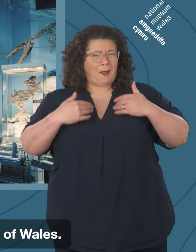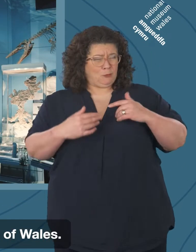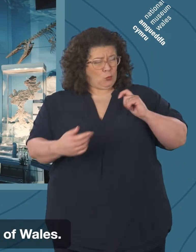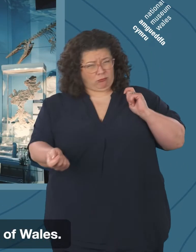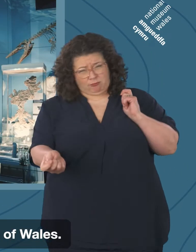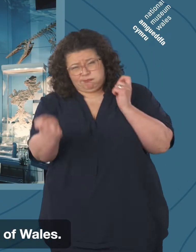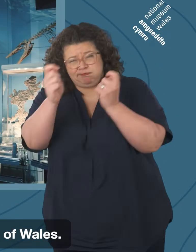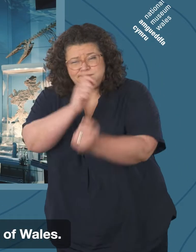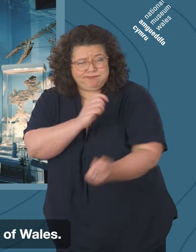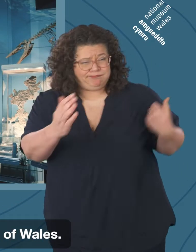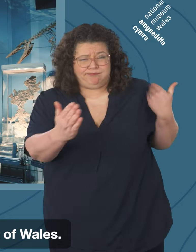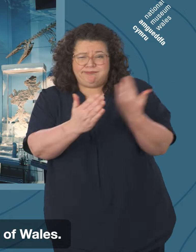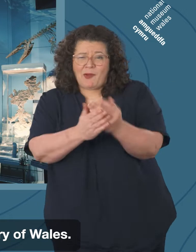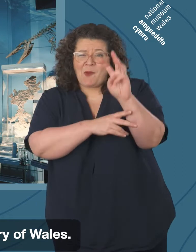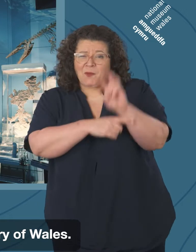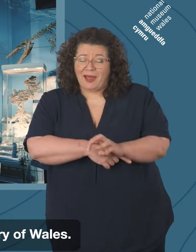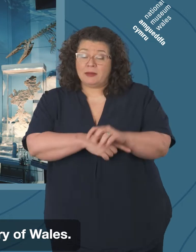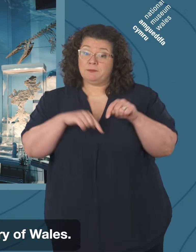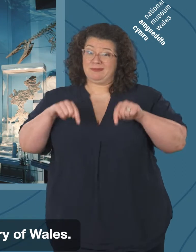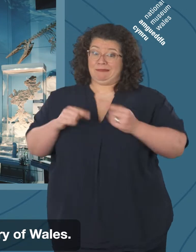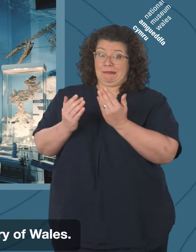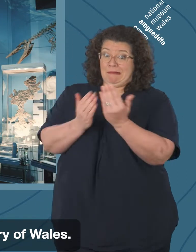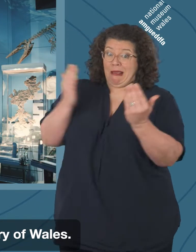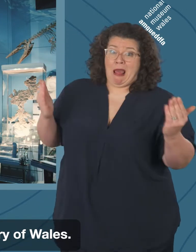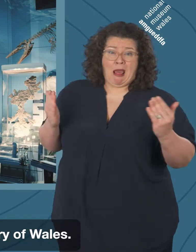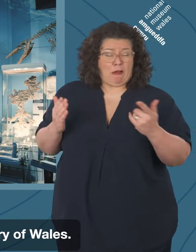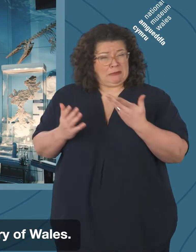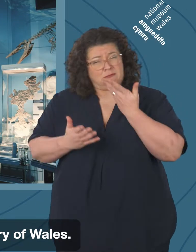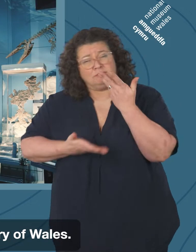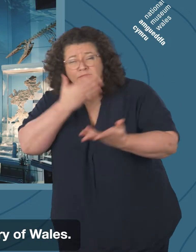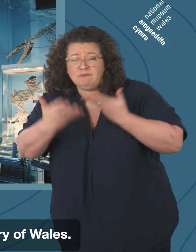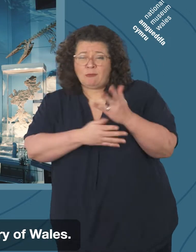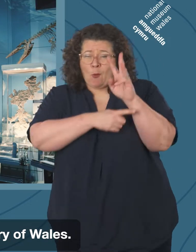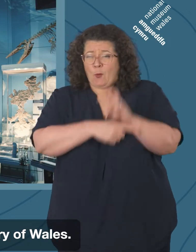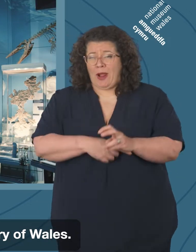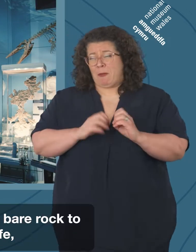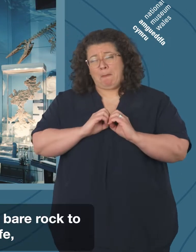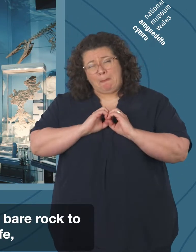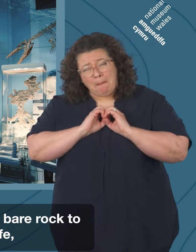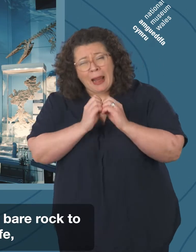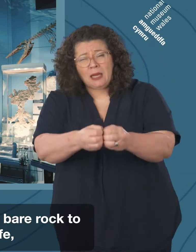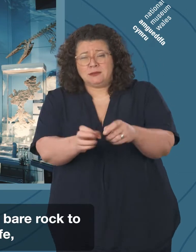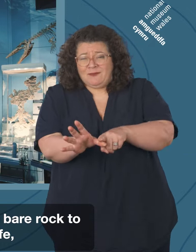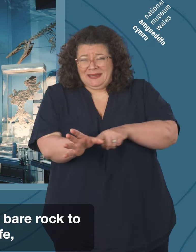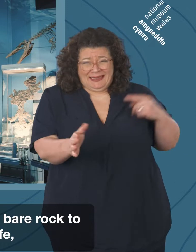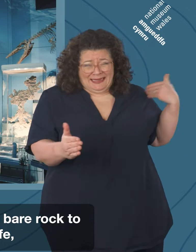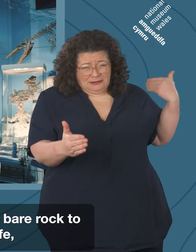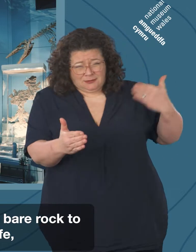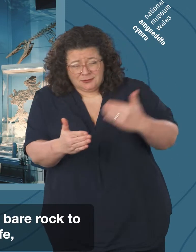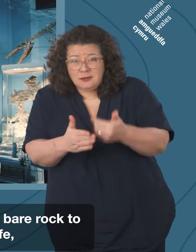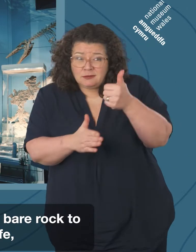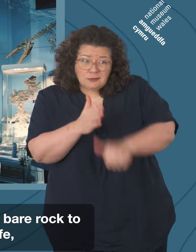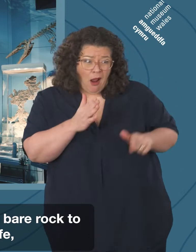Welcome to the evolution of Wales. This gallery tells us the story of Wales across billions of